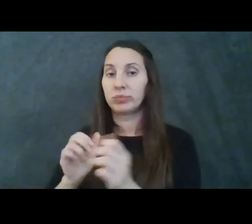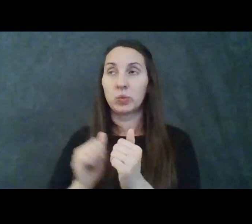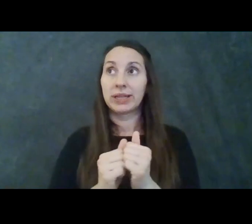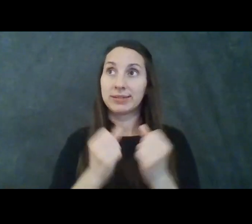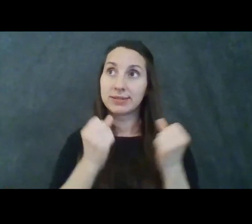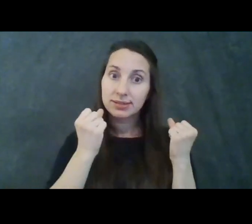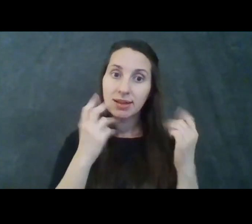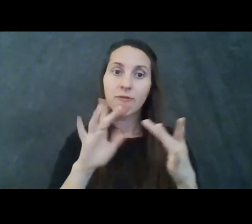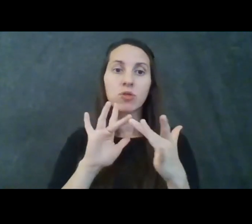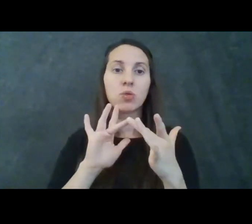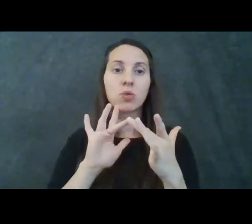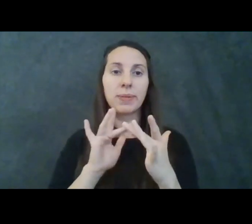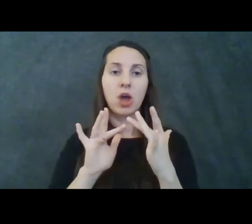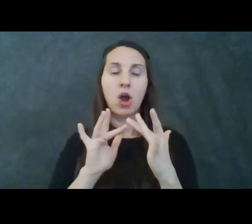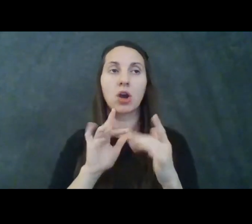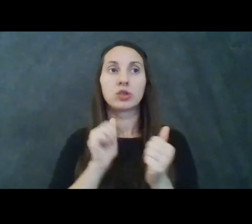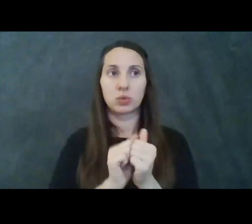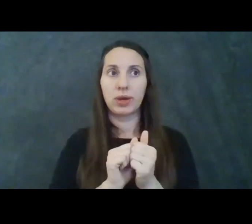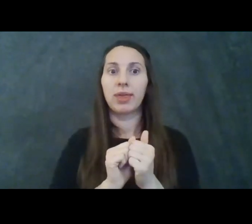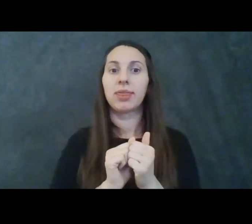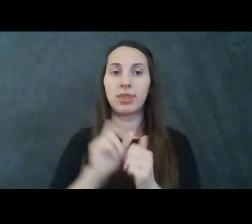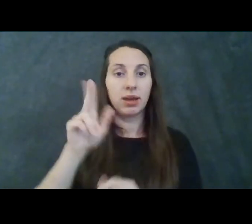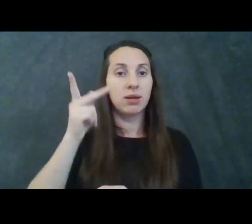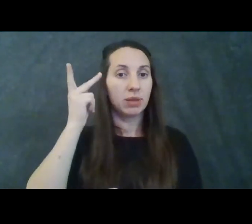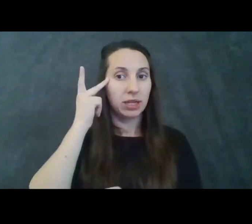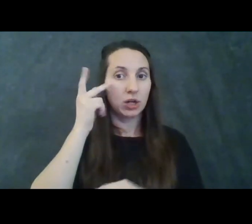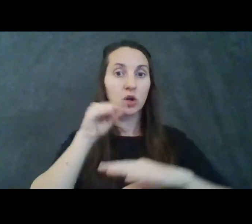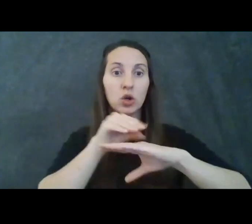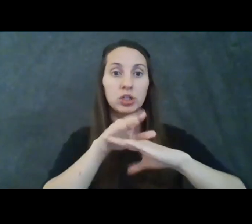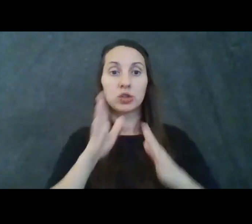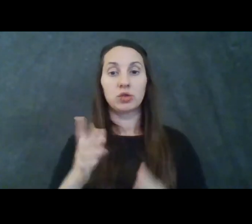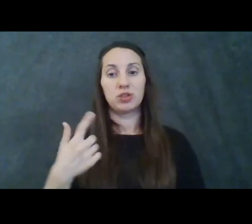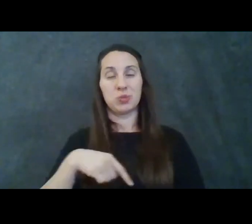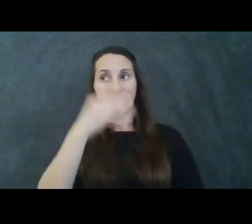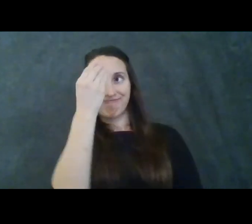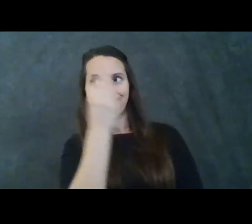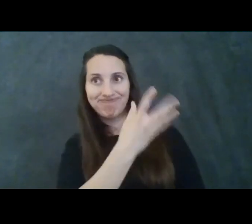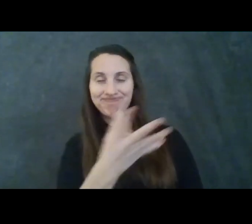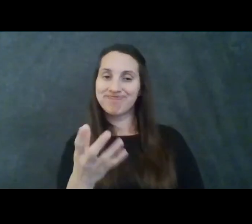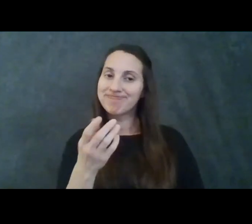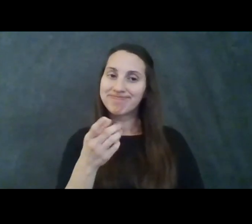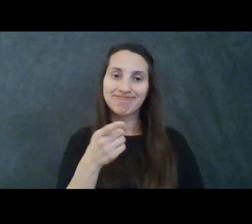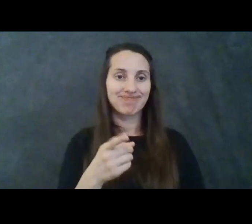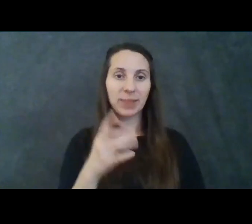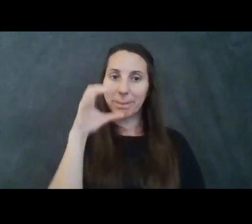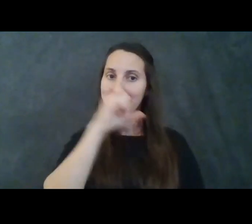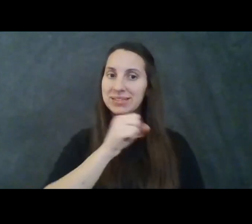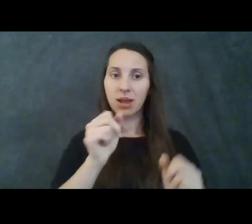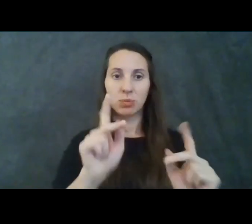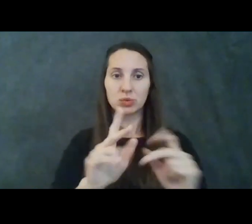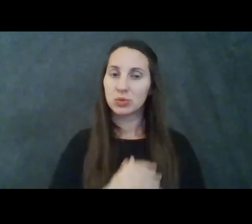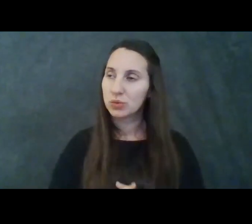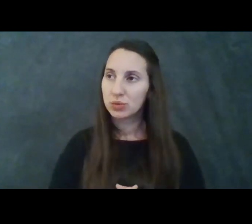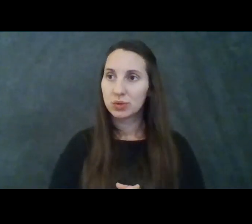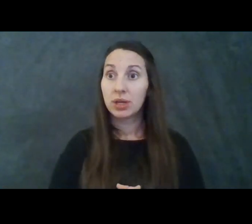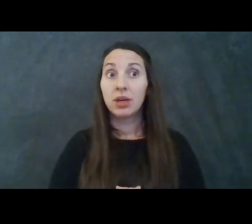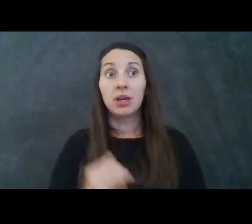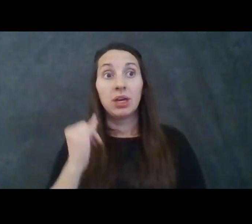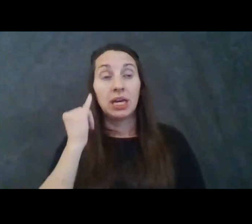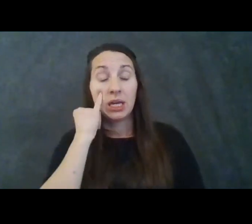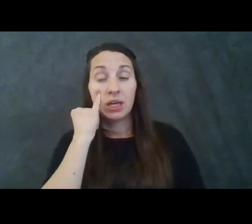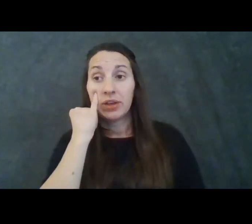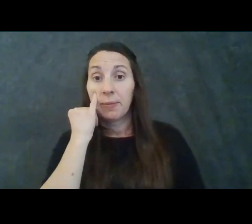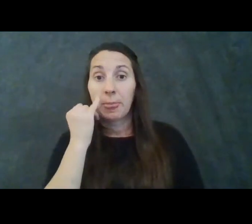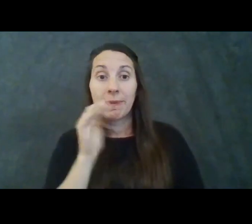consultants, political consultants, say you're really missing the boat here. If you could get your candidates, whether it's websites or stump